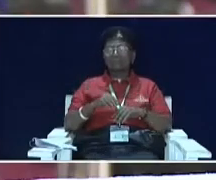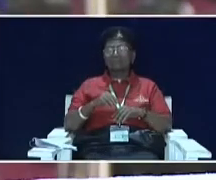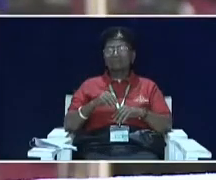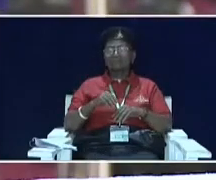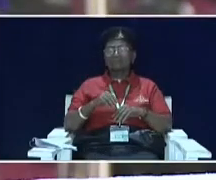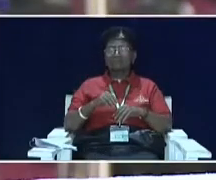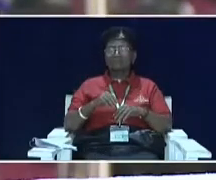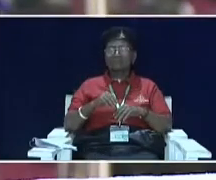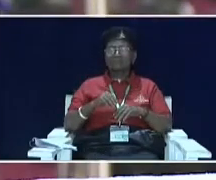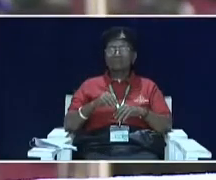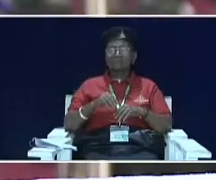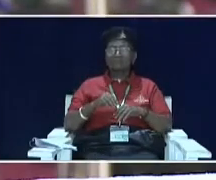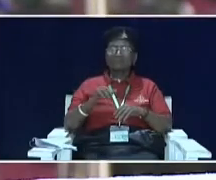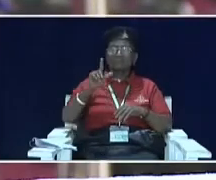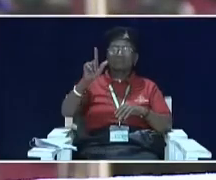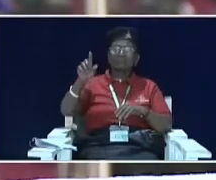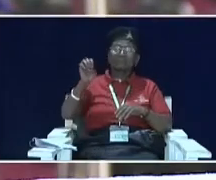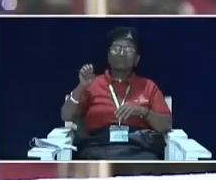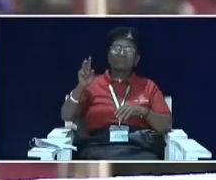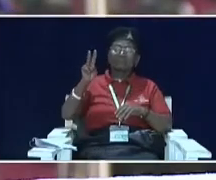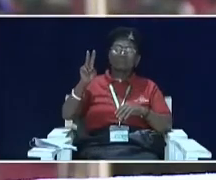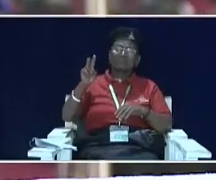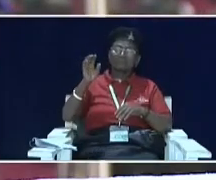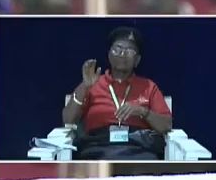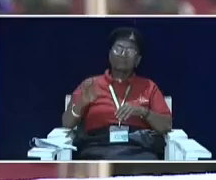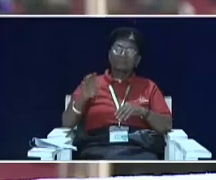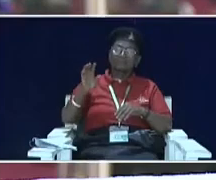Leviticus chapter 9, verse